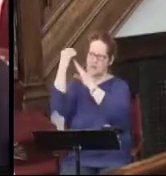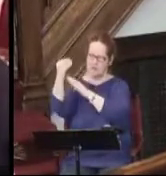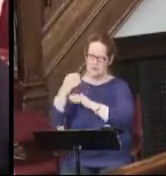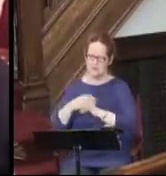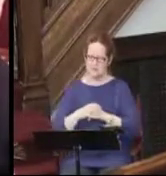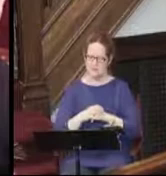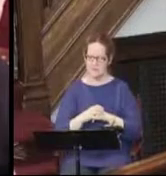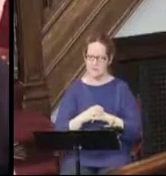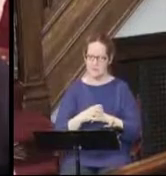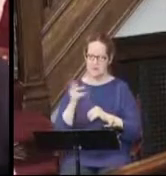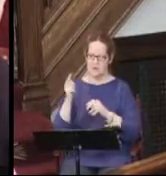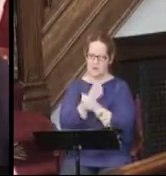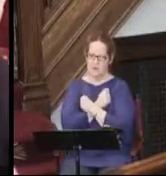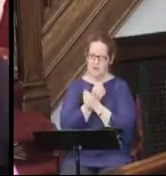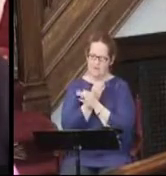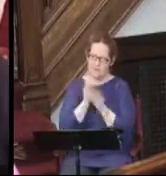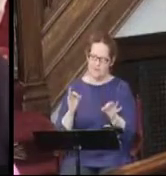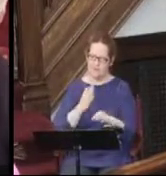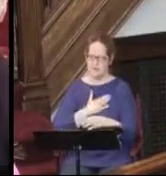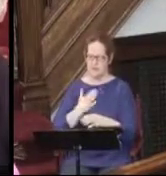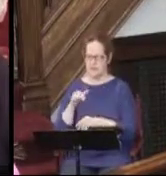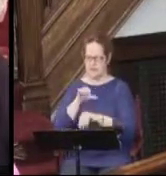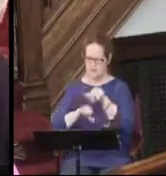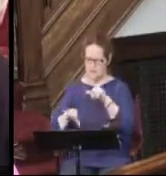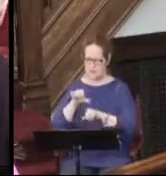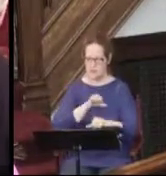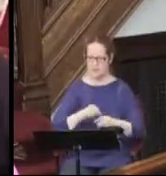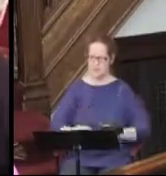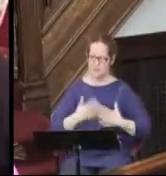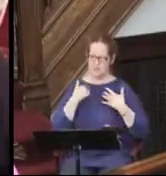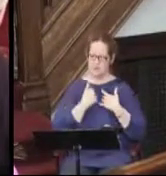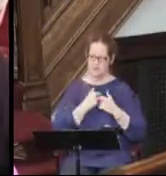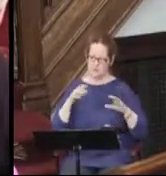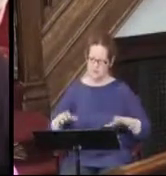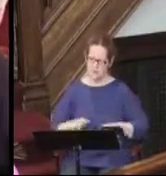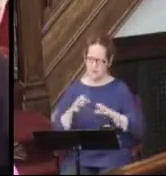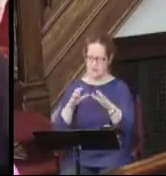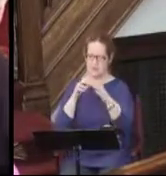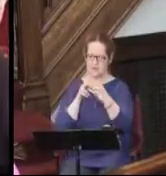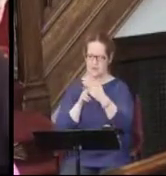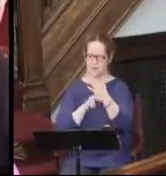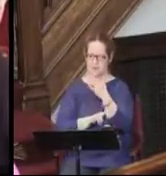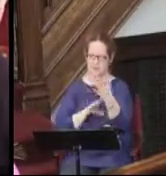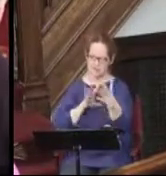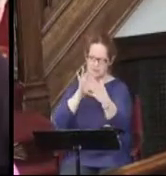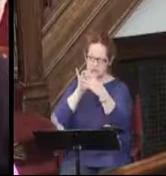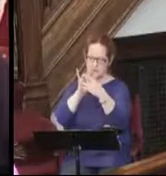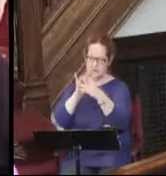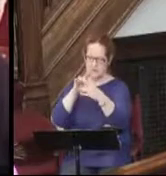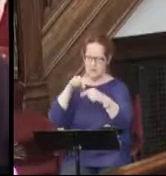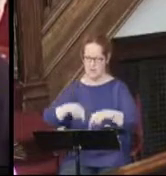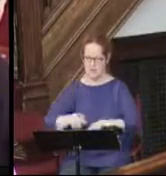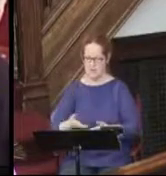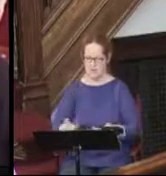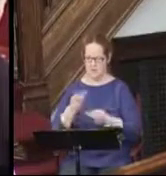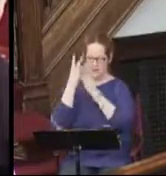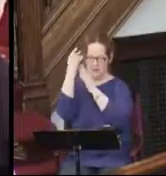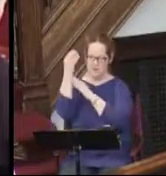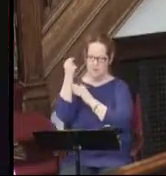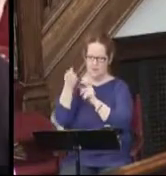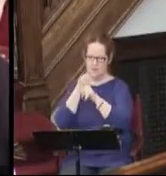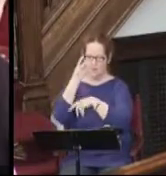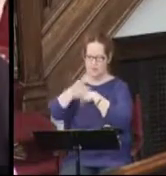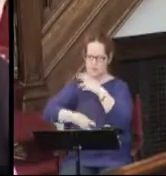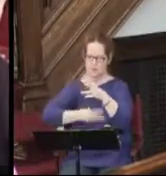community. Your love frees us to be generous with each other and inspires us to action as we build bridges in this place and from